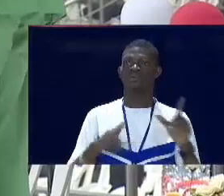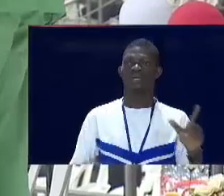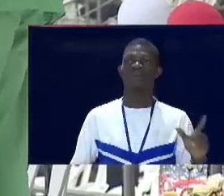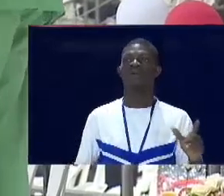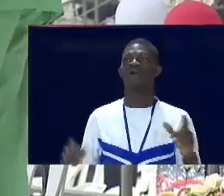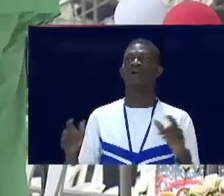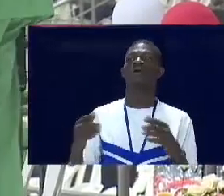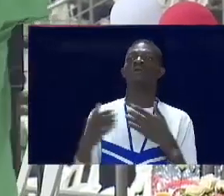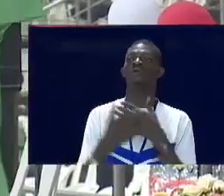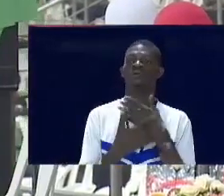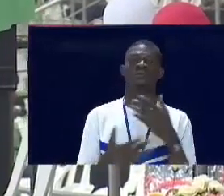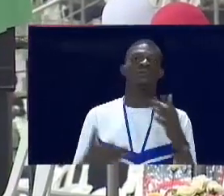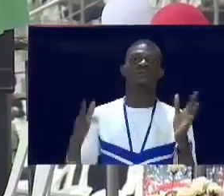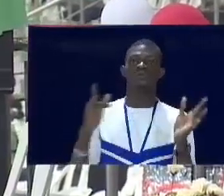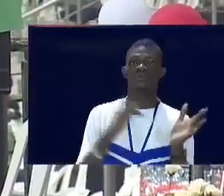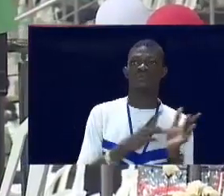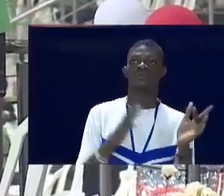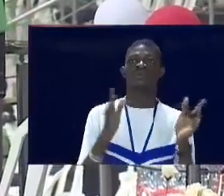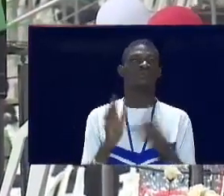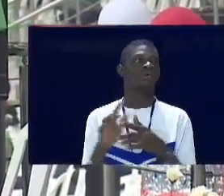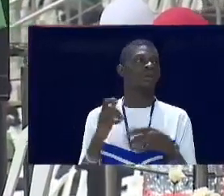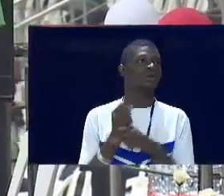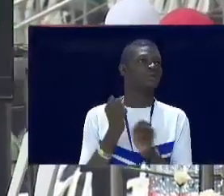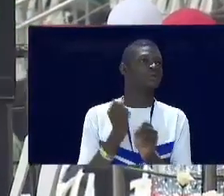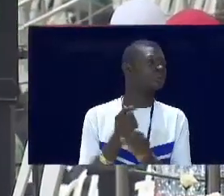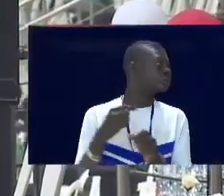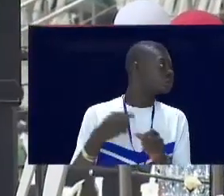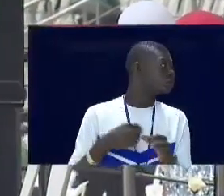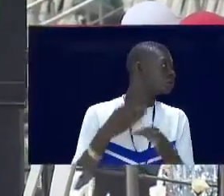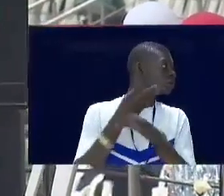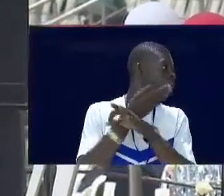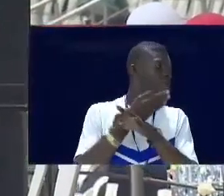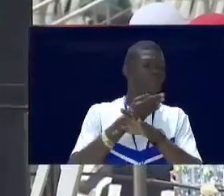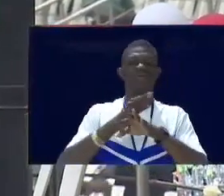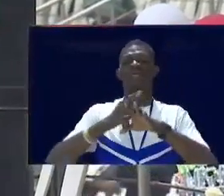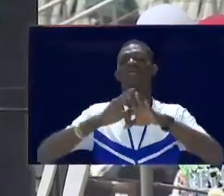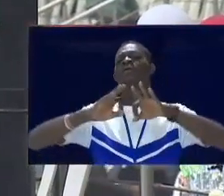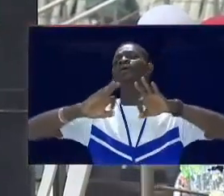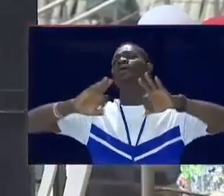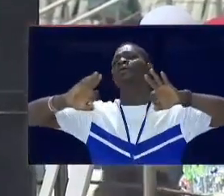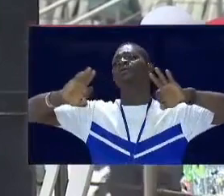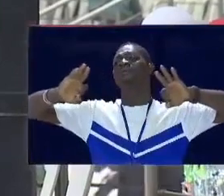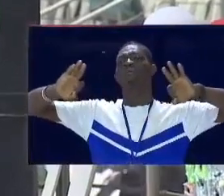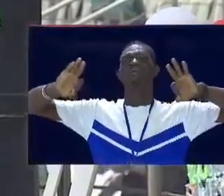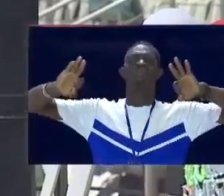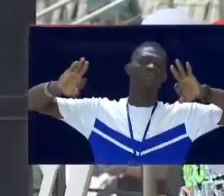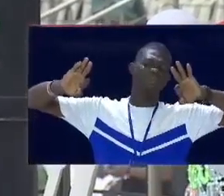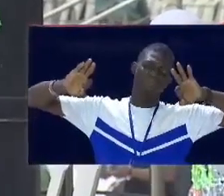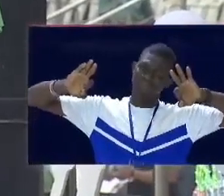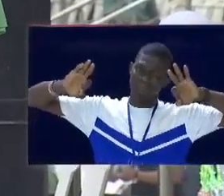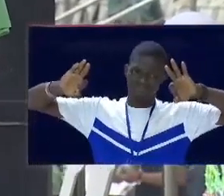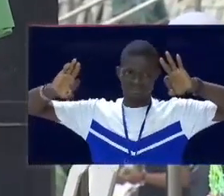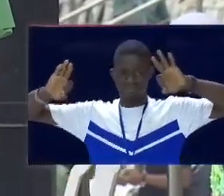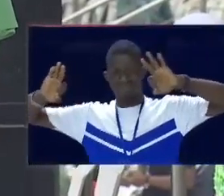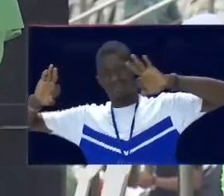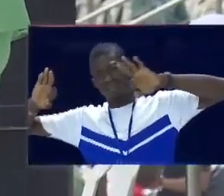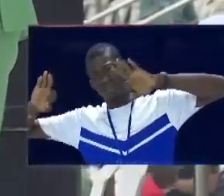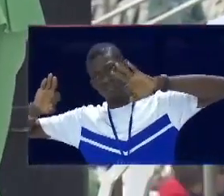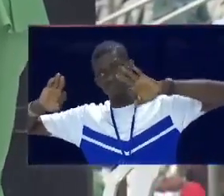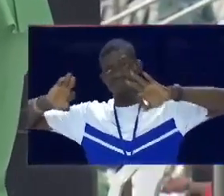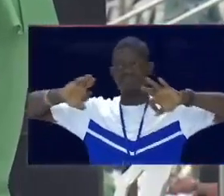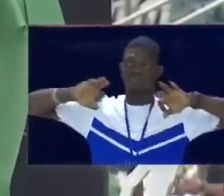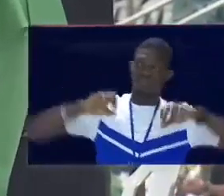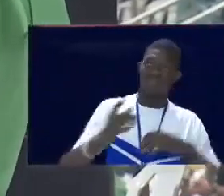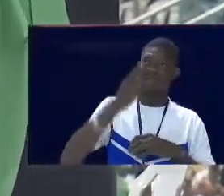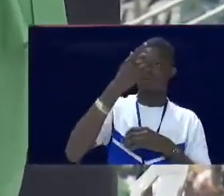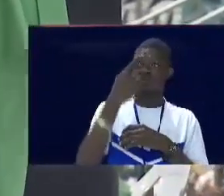Oh, the blood of Jesus set me. I am free, I am healed, I have